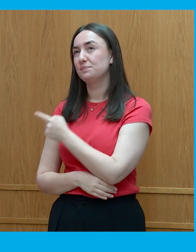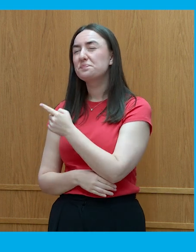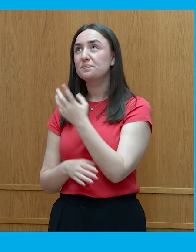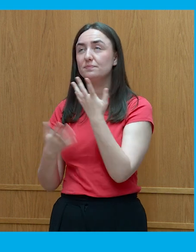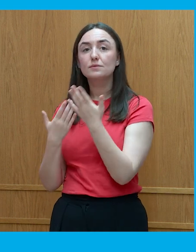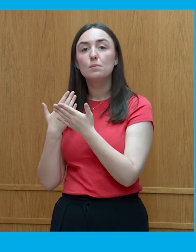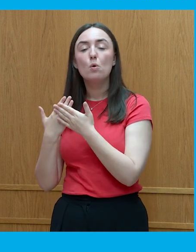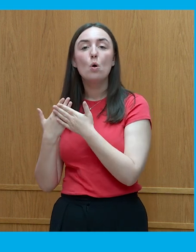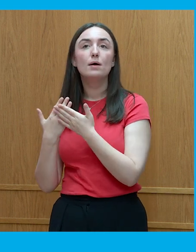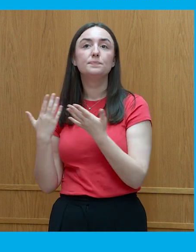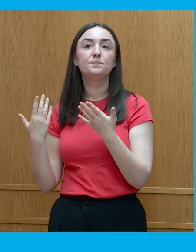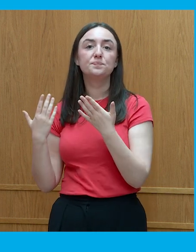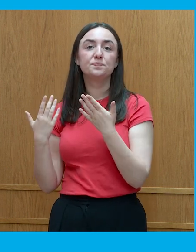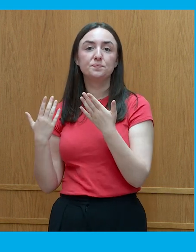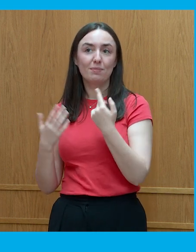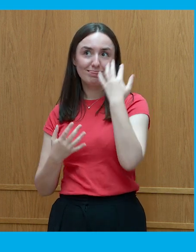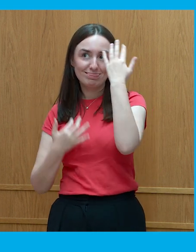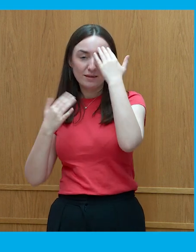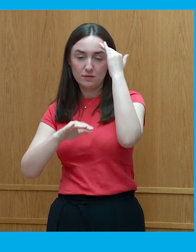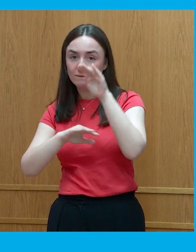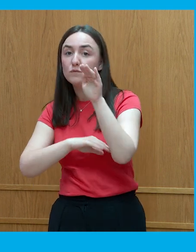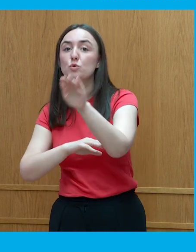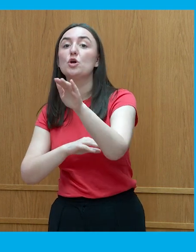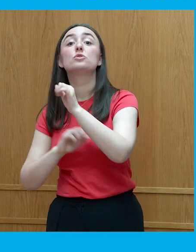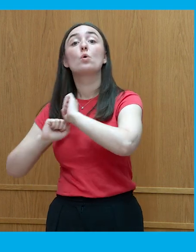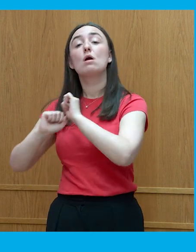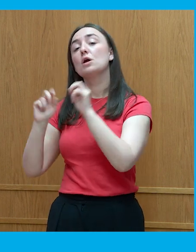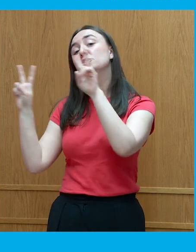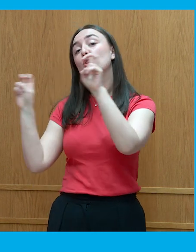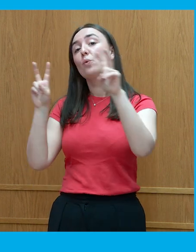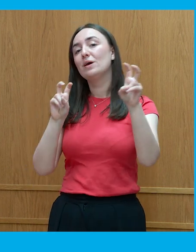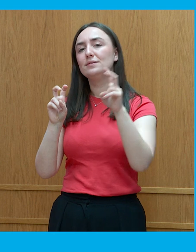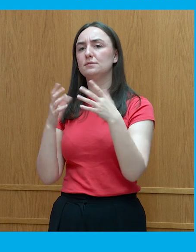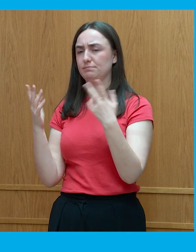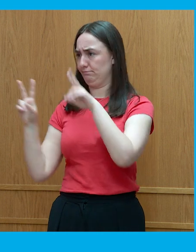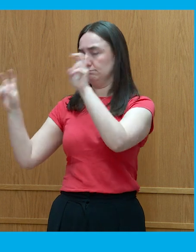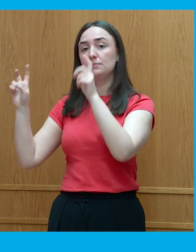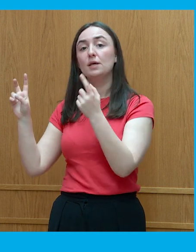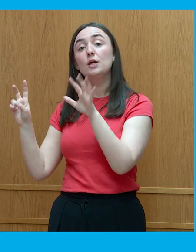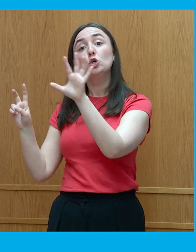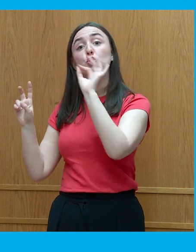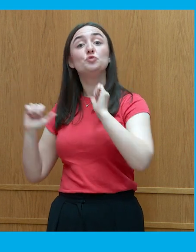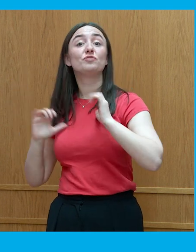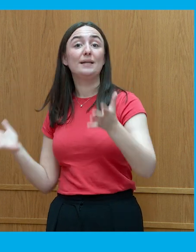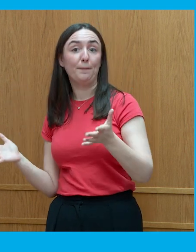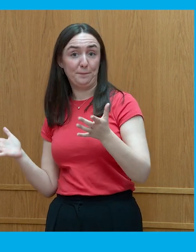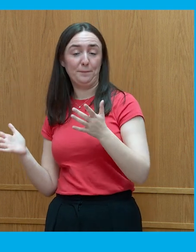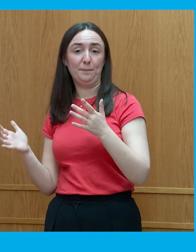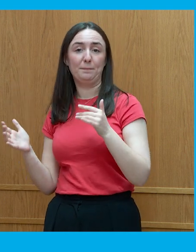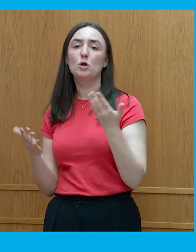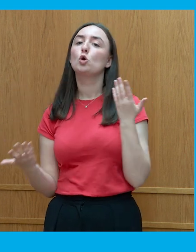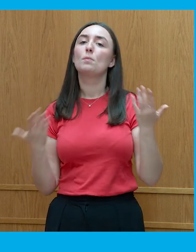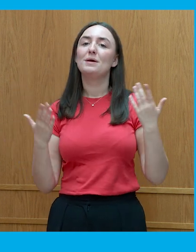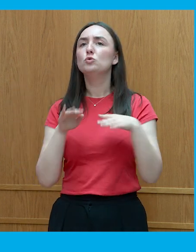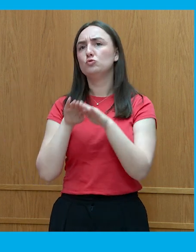It's more forward thinking in some respects, like even her slogans, choose freedom as opposed to democracy's